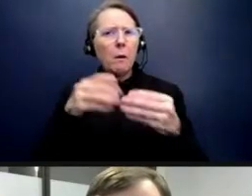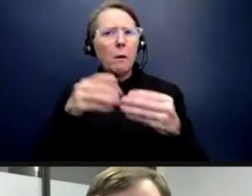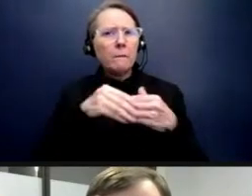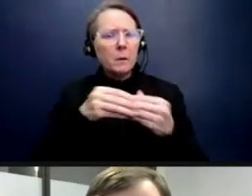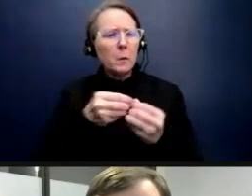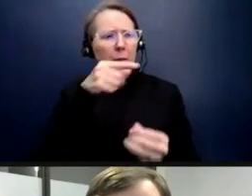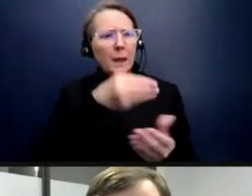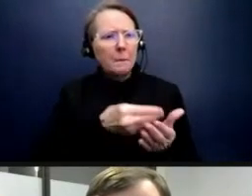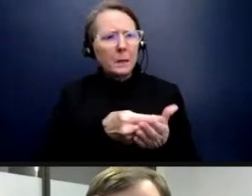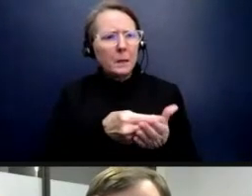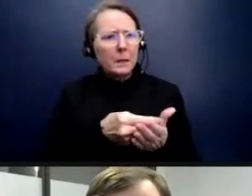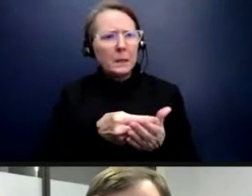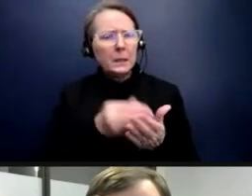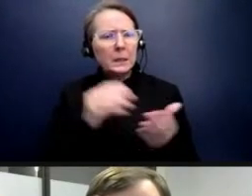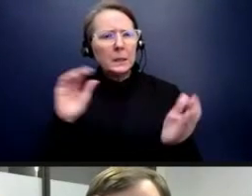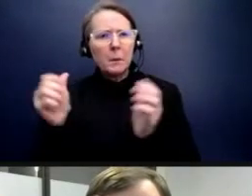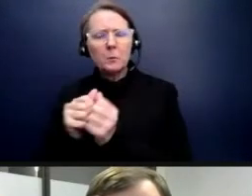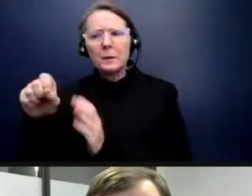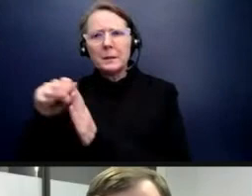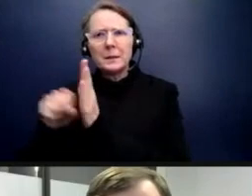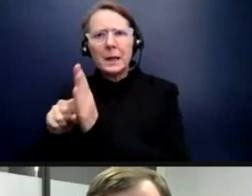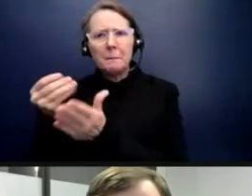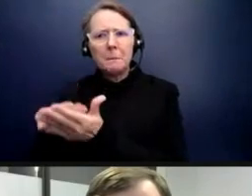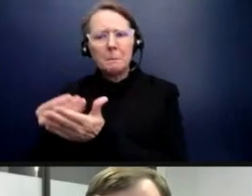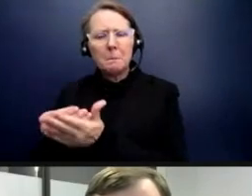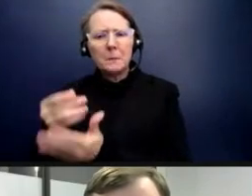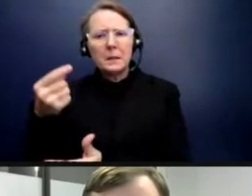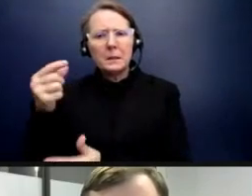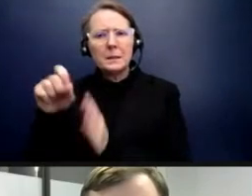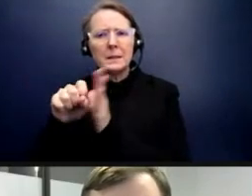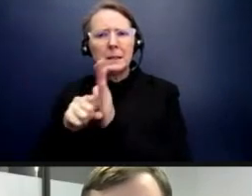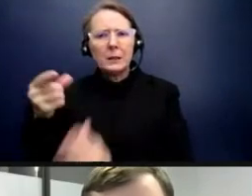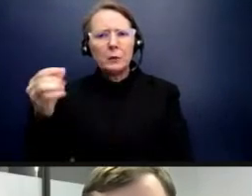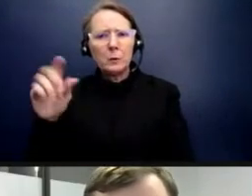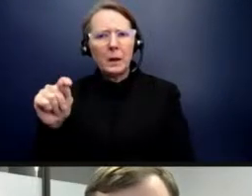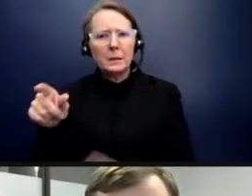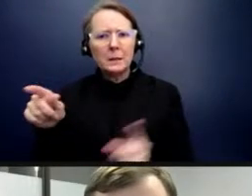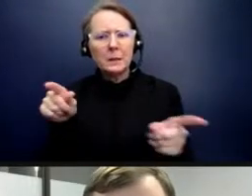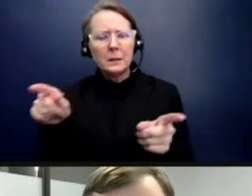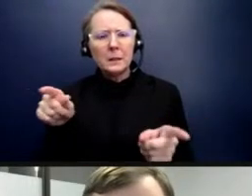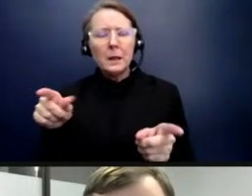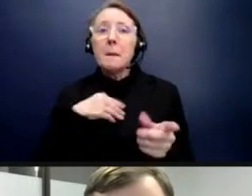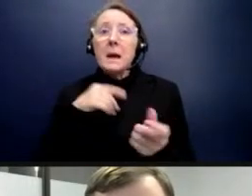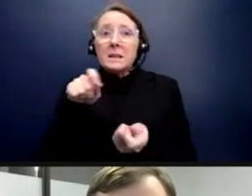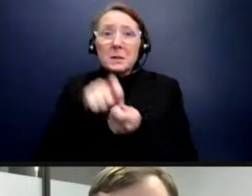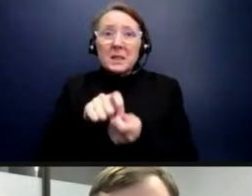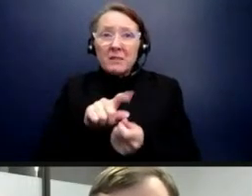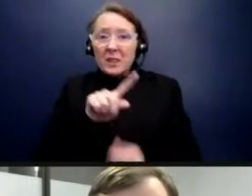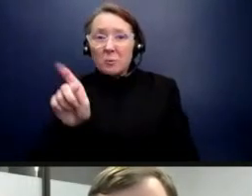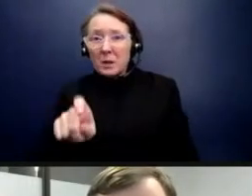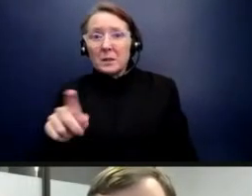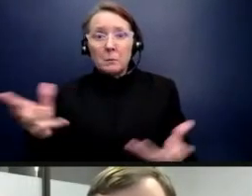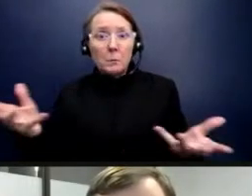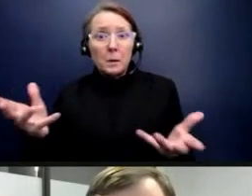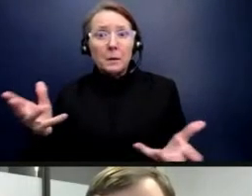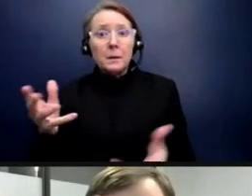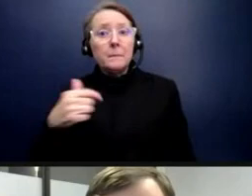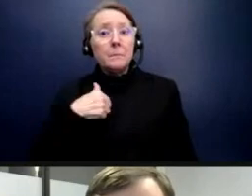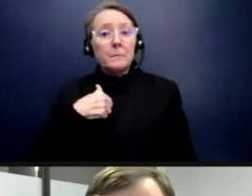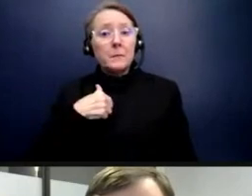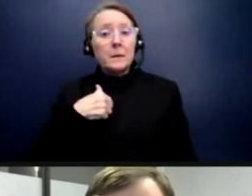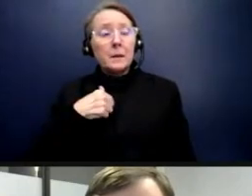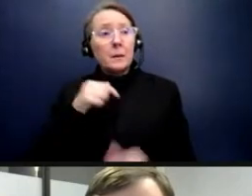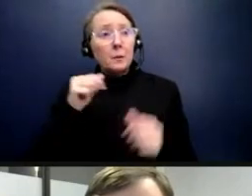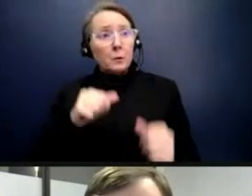than with the state grant for sheltering? And my specific question is, quite frankly, could the